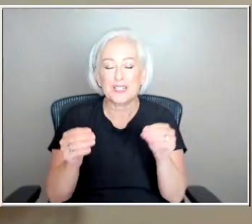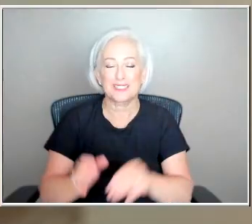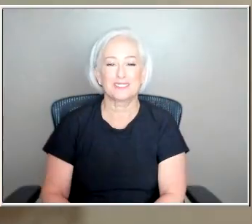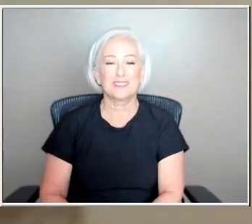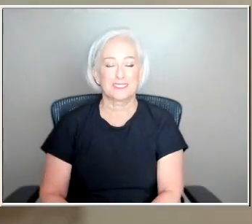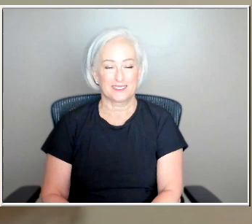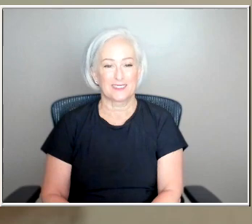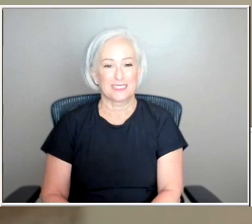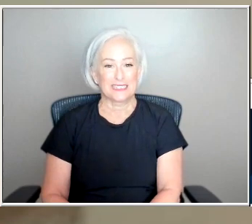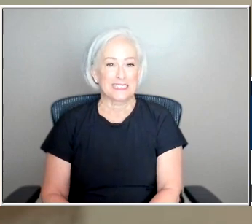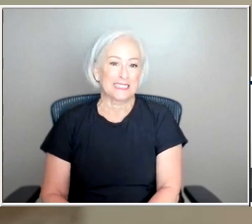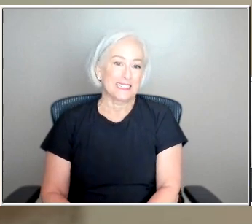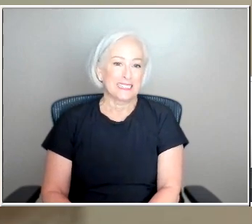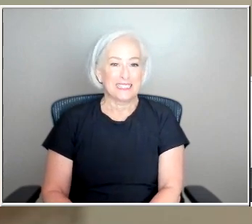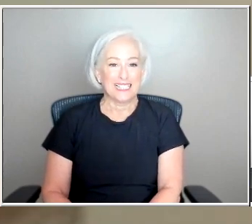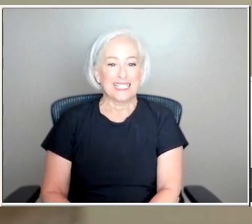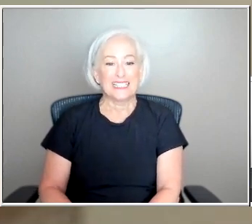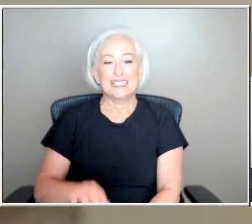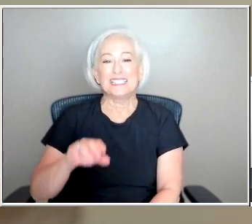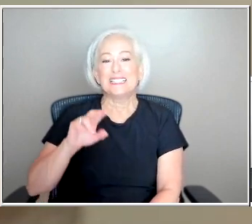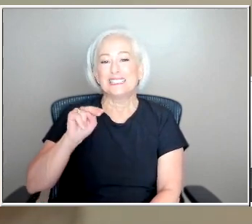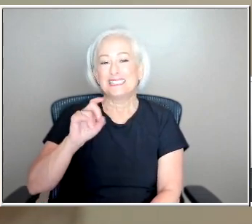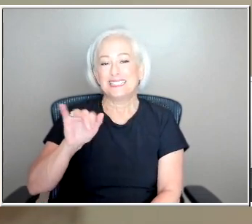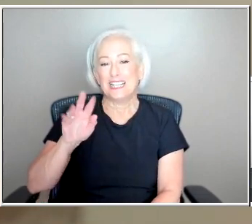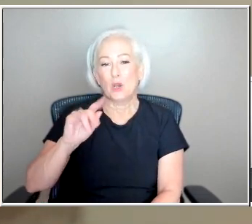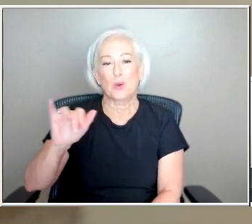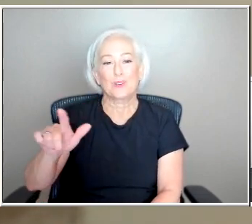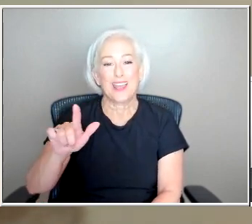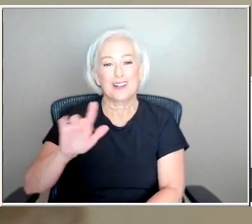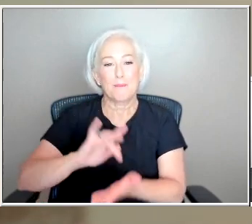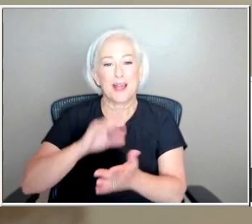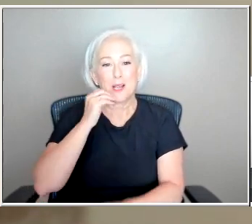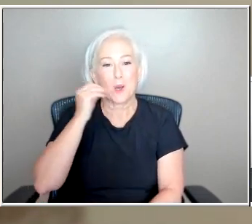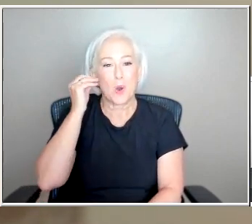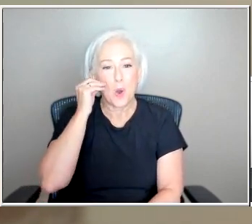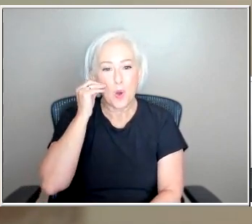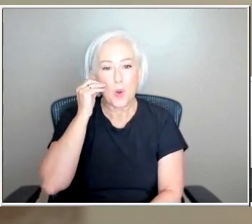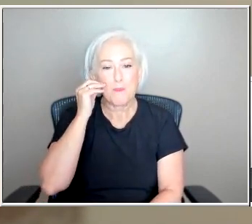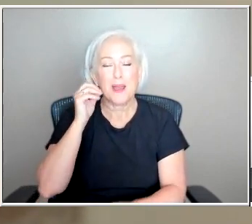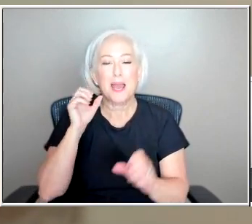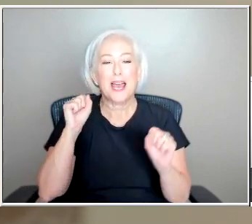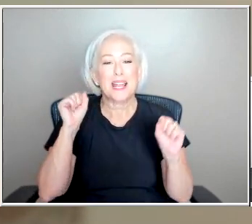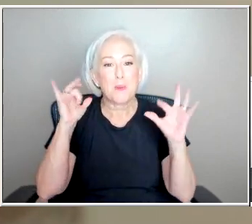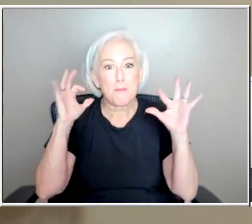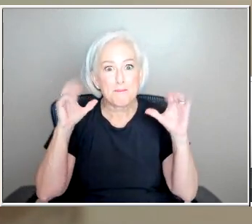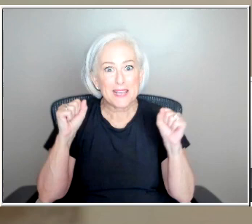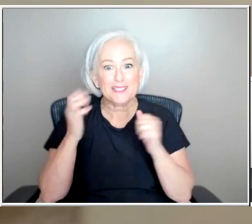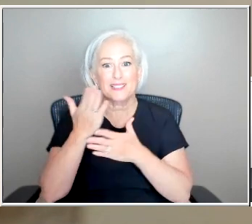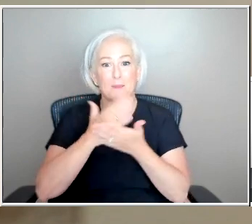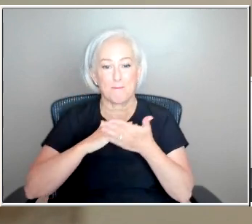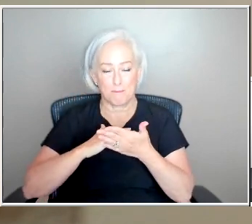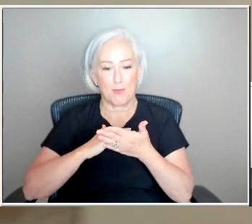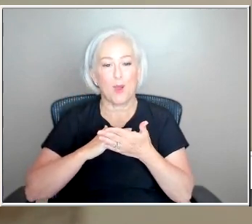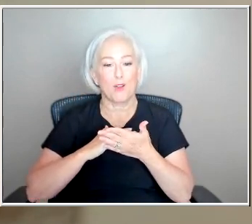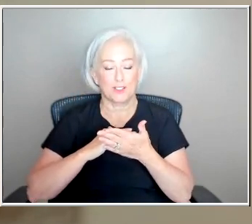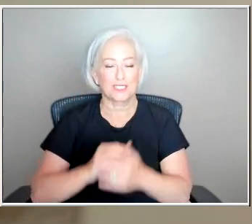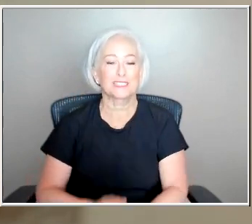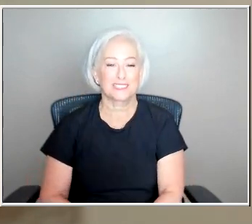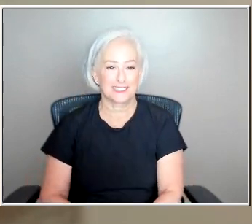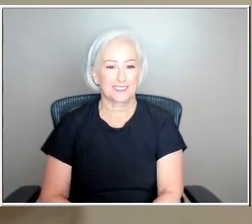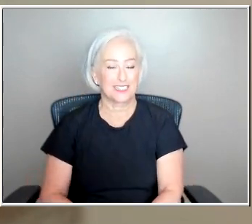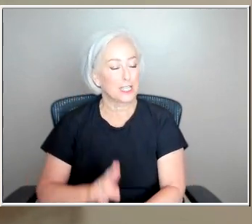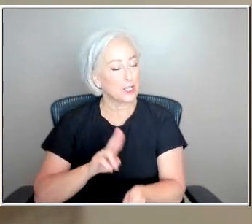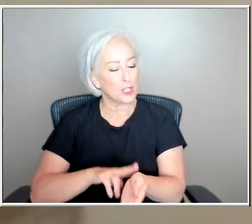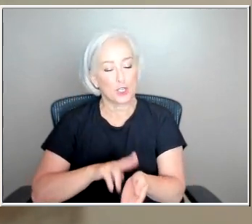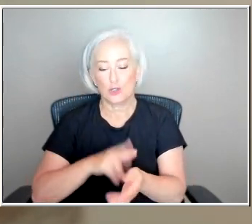I think that the Neonatal Medical Home has been an unbelievable aspect of it. You know, the nurses are so right. They